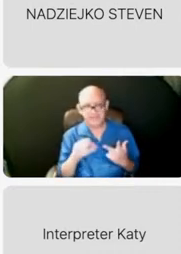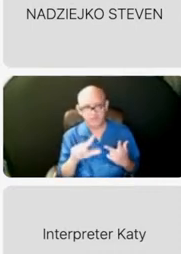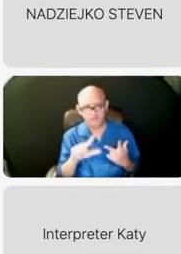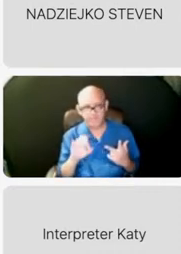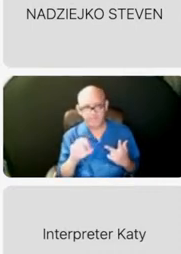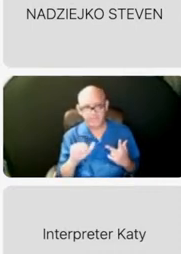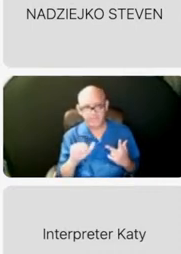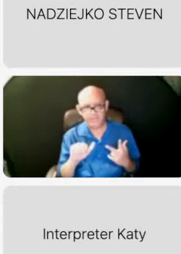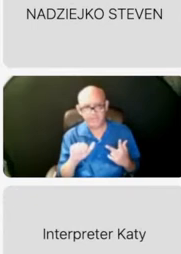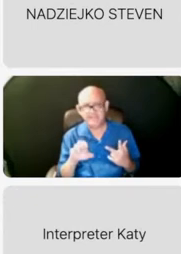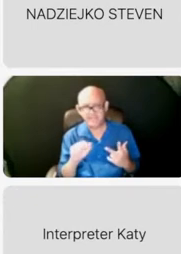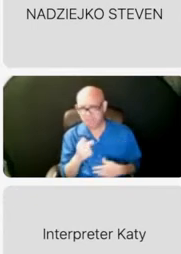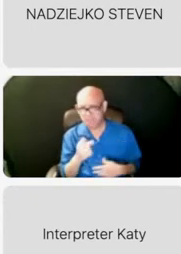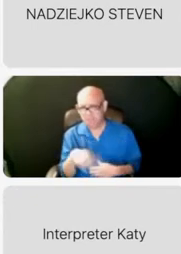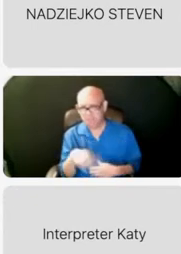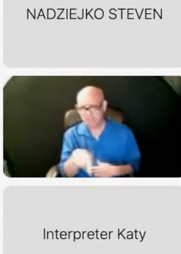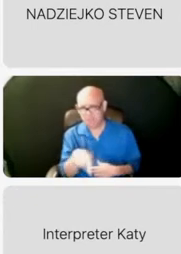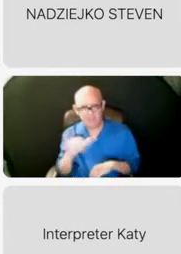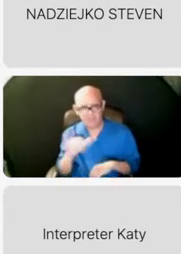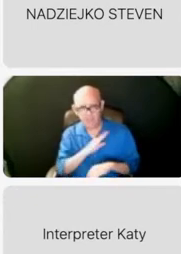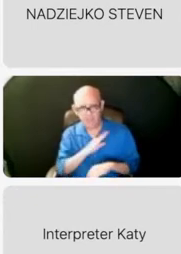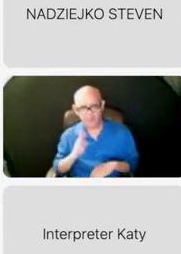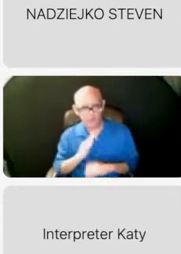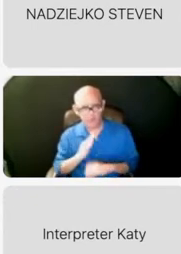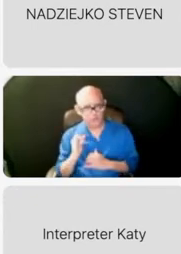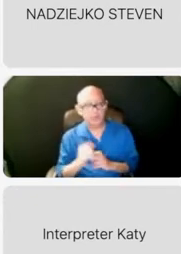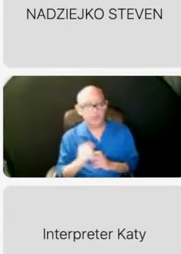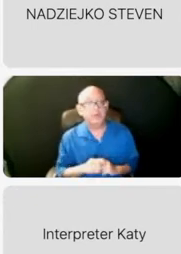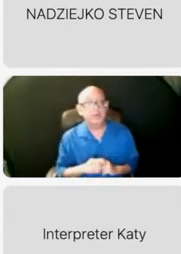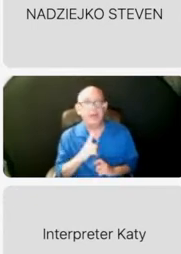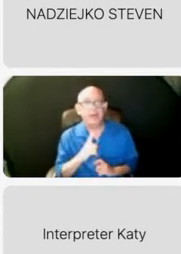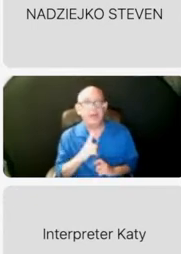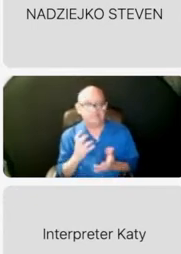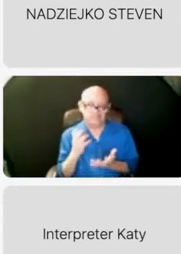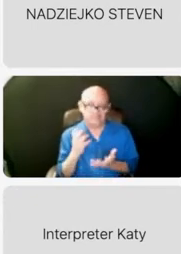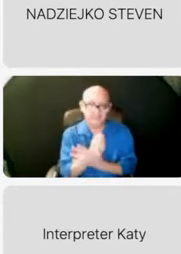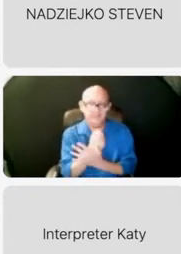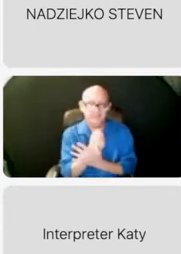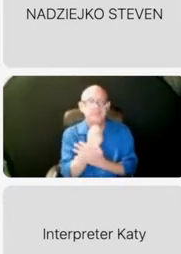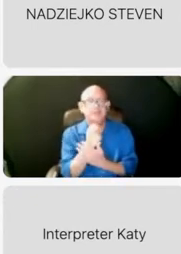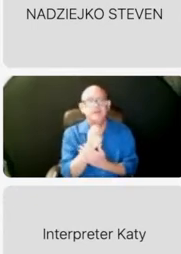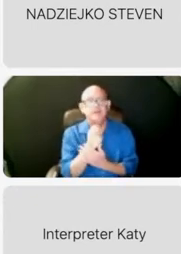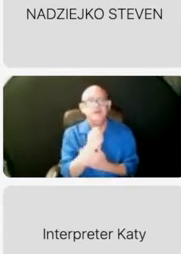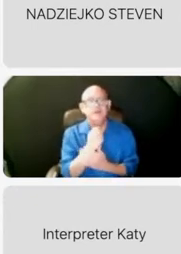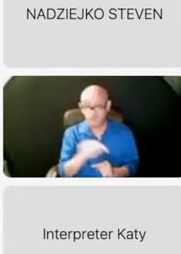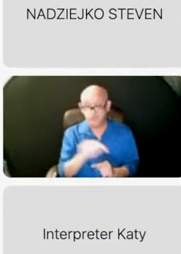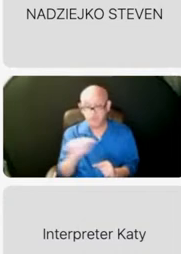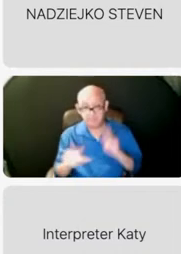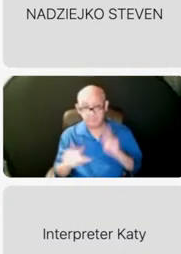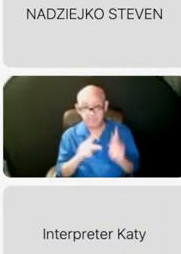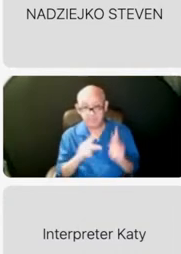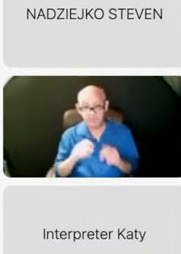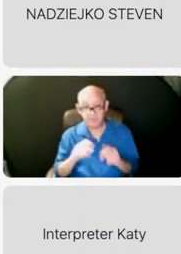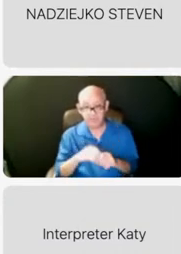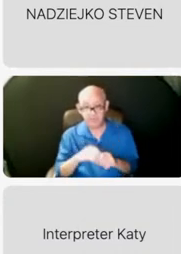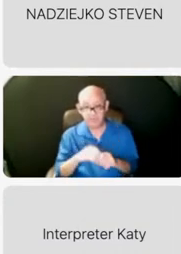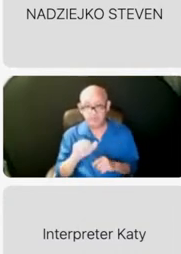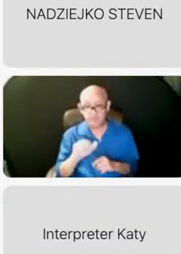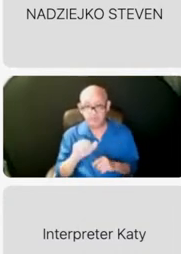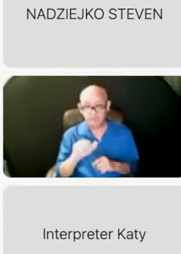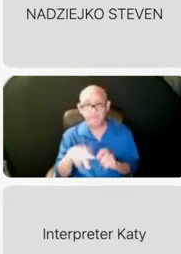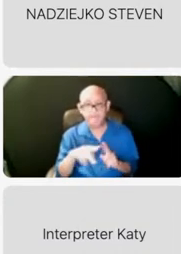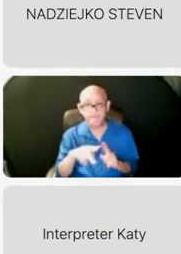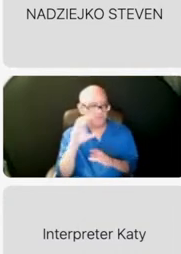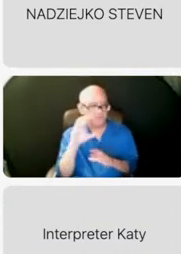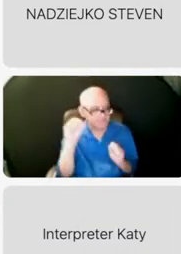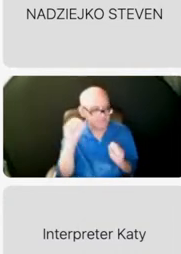and i have to just take this opportunity right now to say that the people in cri rock the superintendent the administration